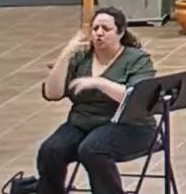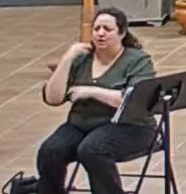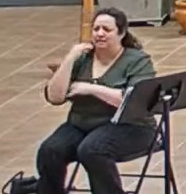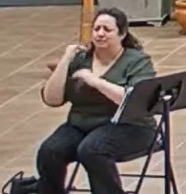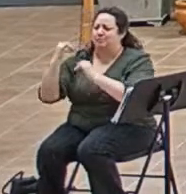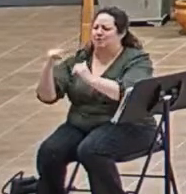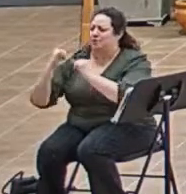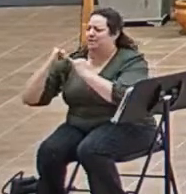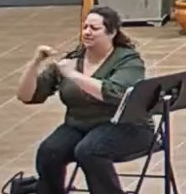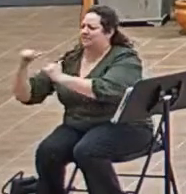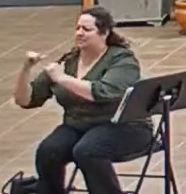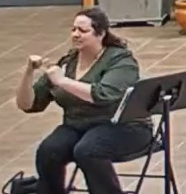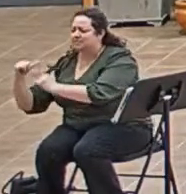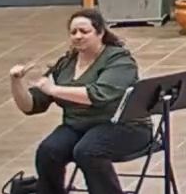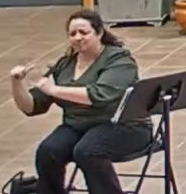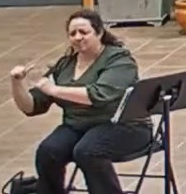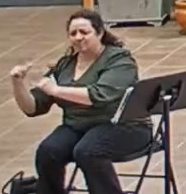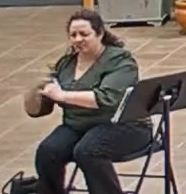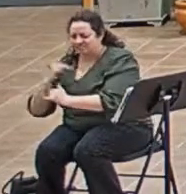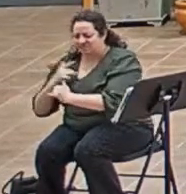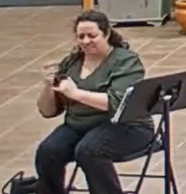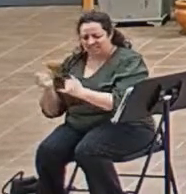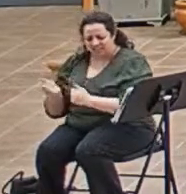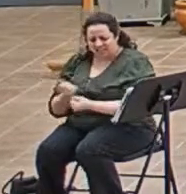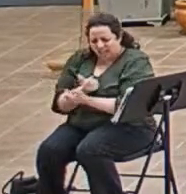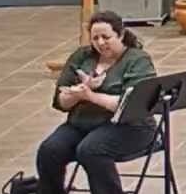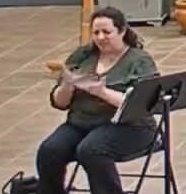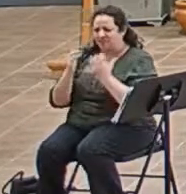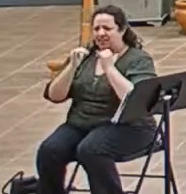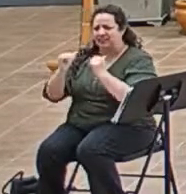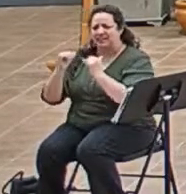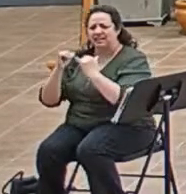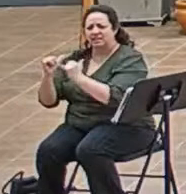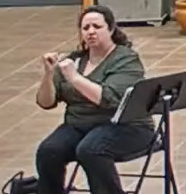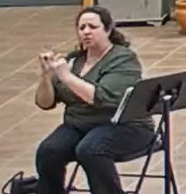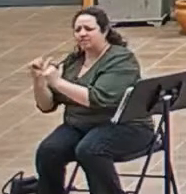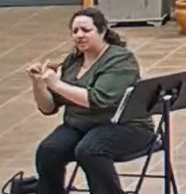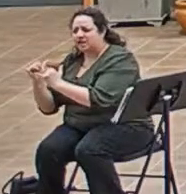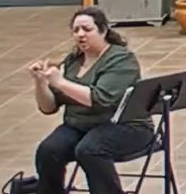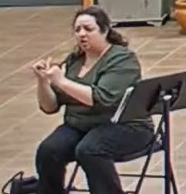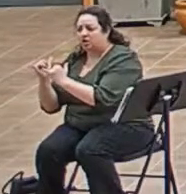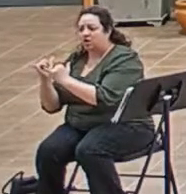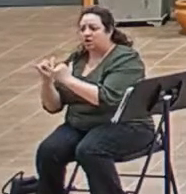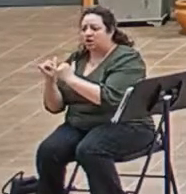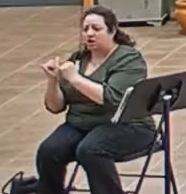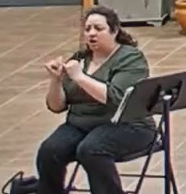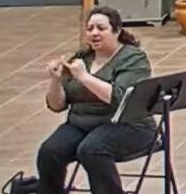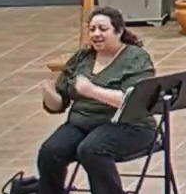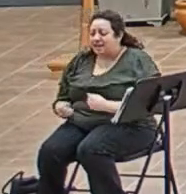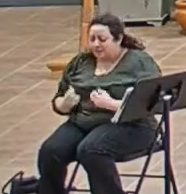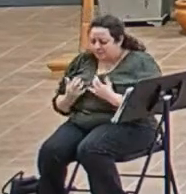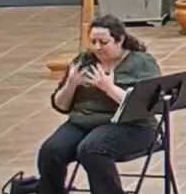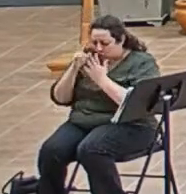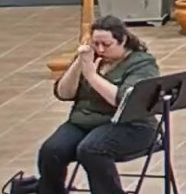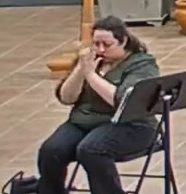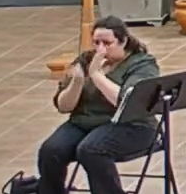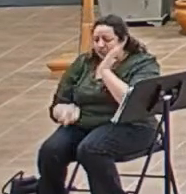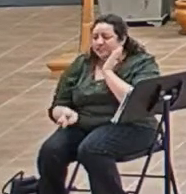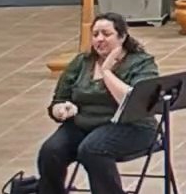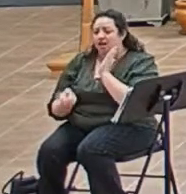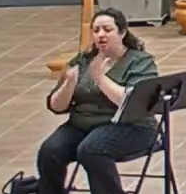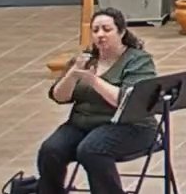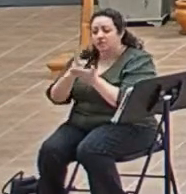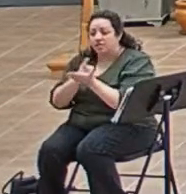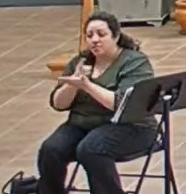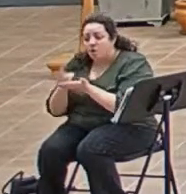have felt. Immerse yourselves in Holy Week. Look at those in-pew worship